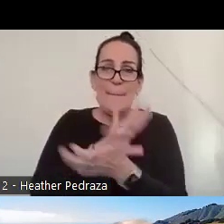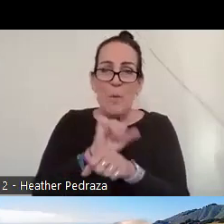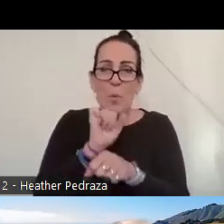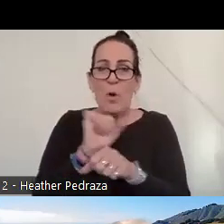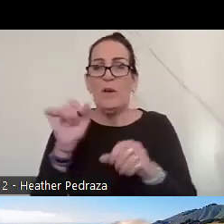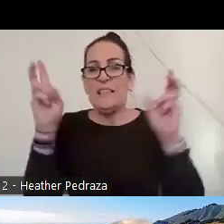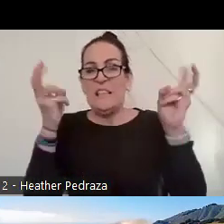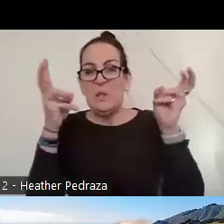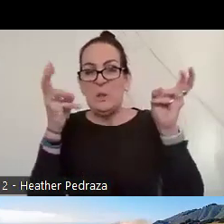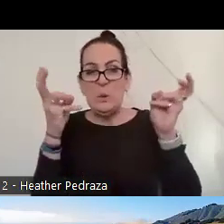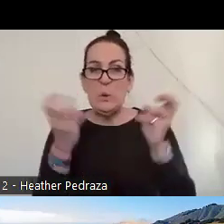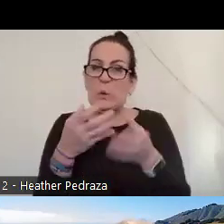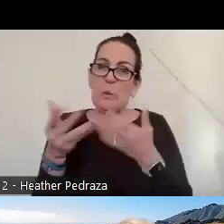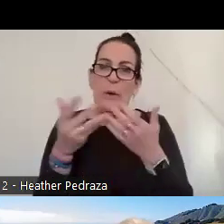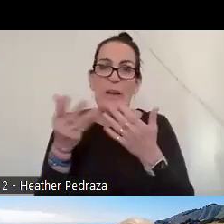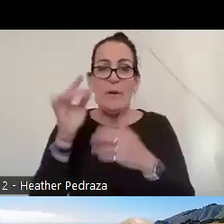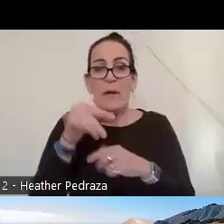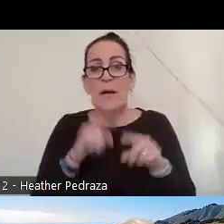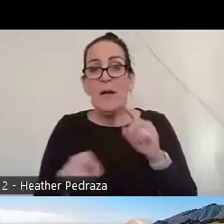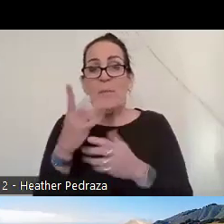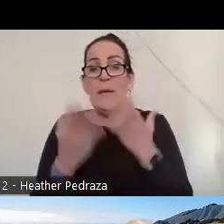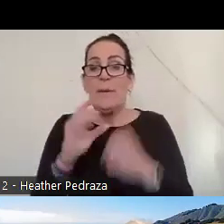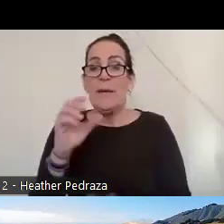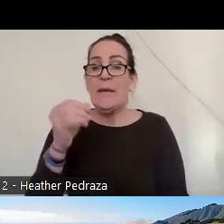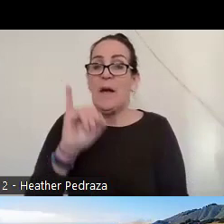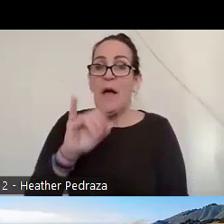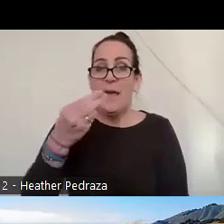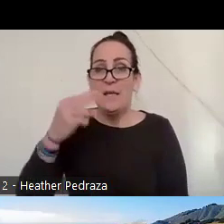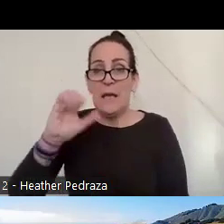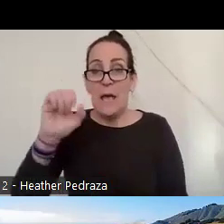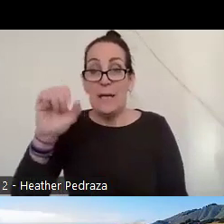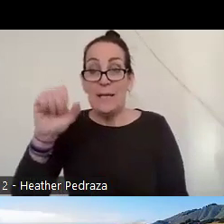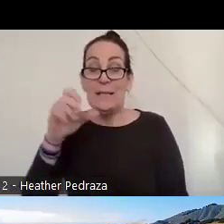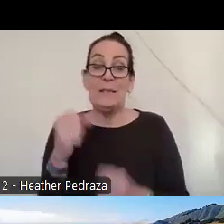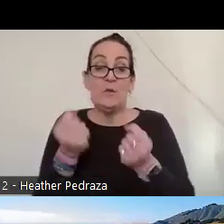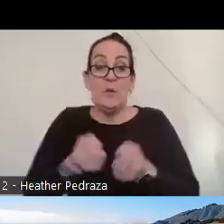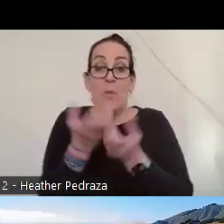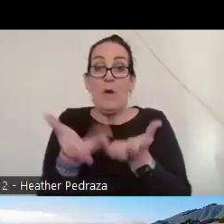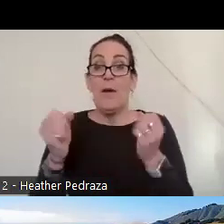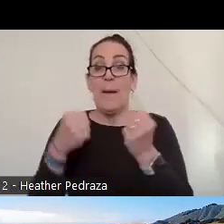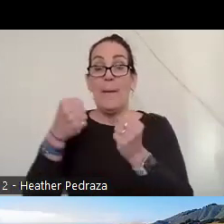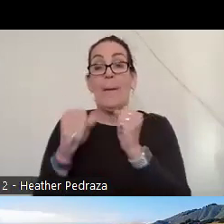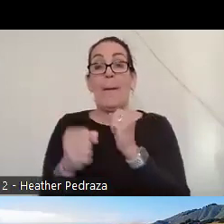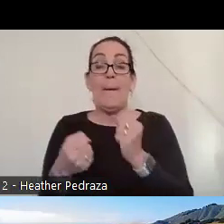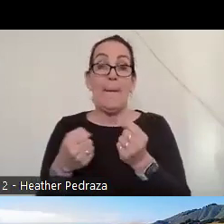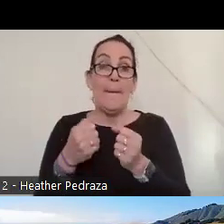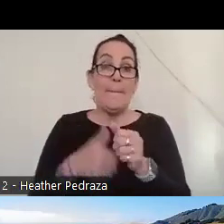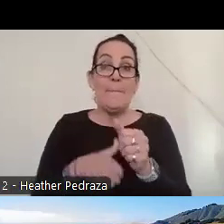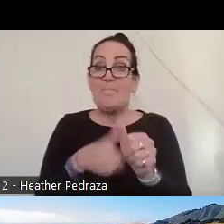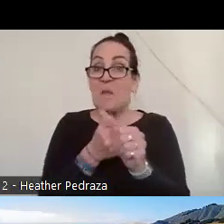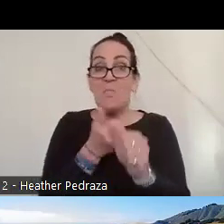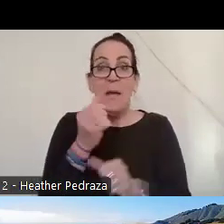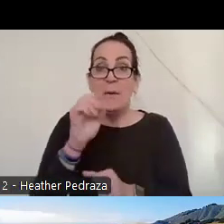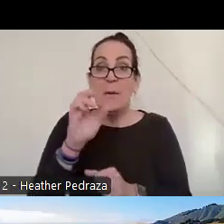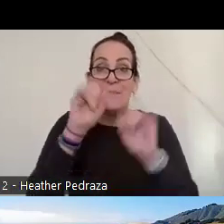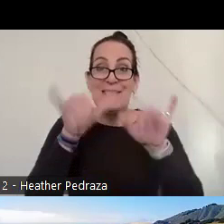the IHSS provider backup system. And then, and I referenced this in my comments about the master plan for